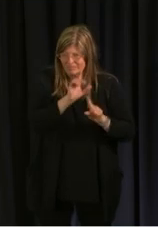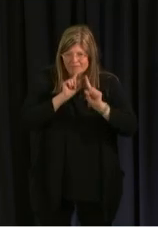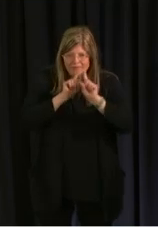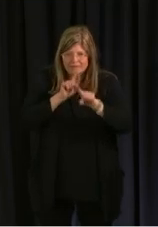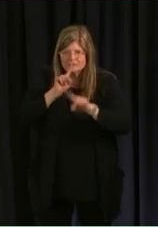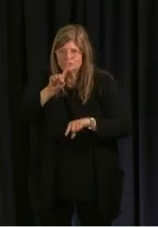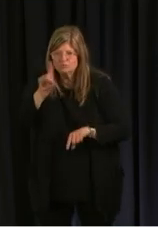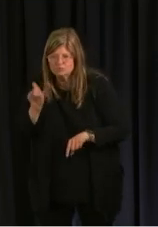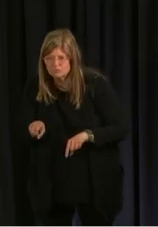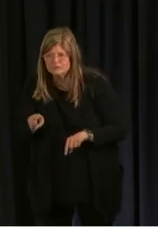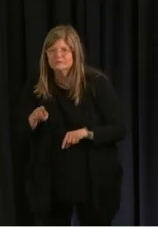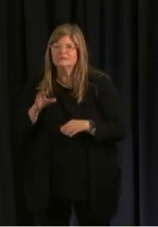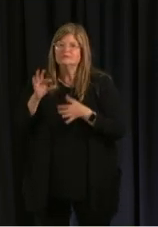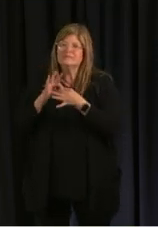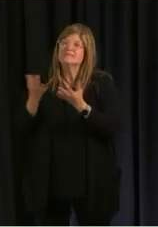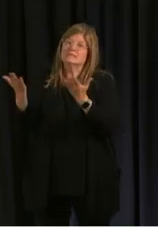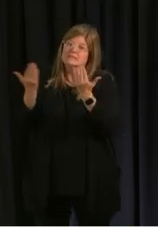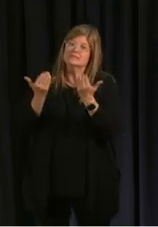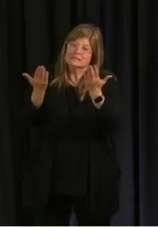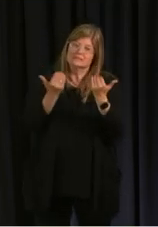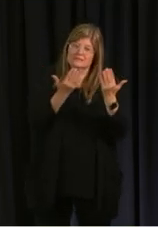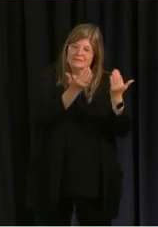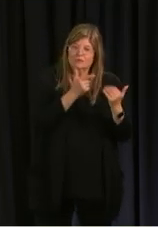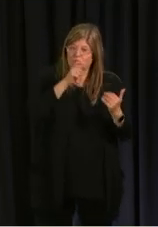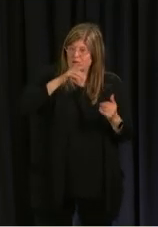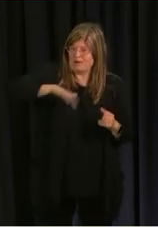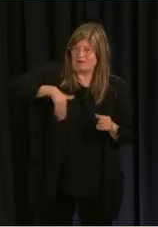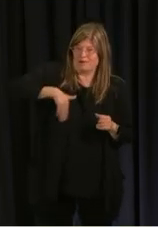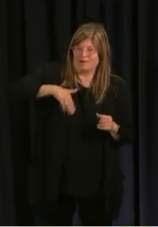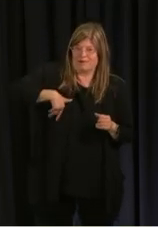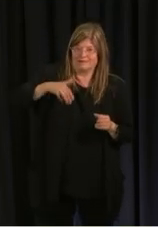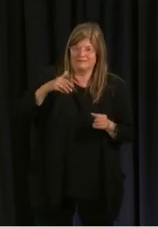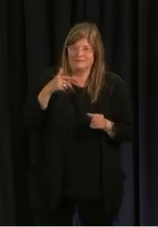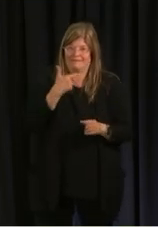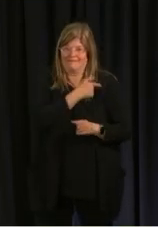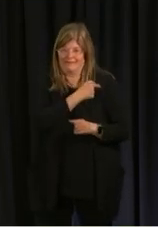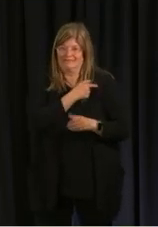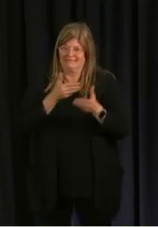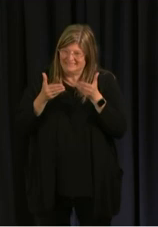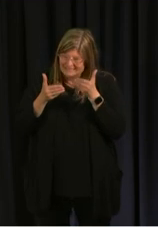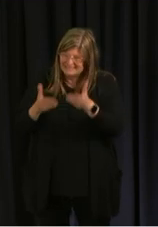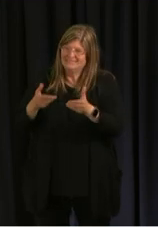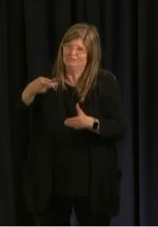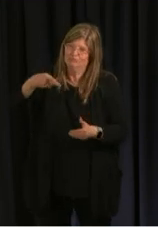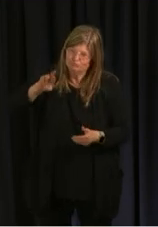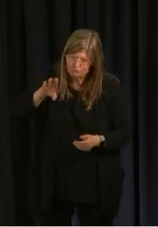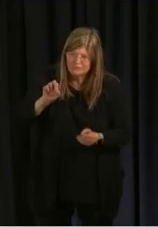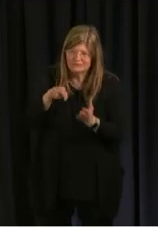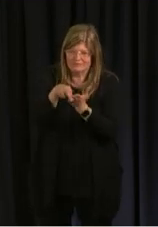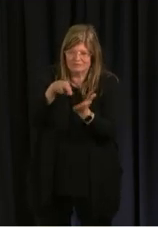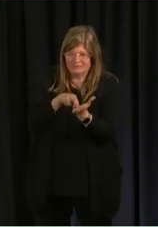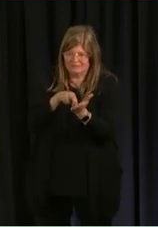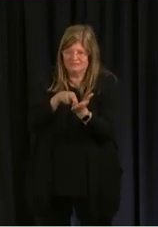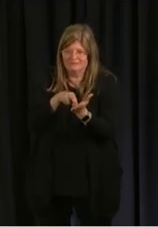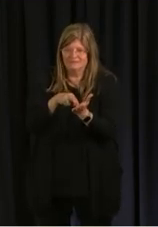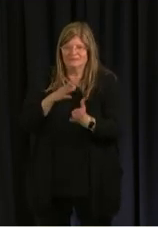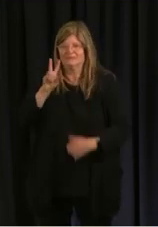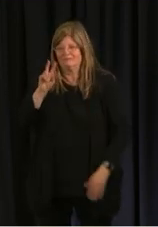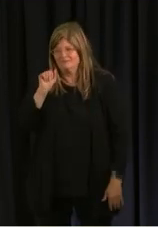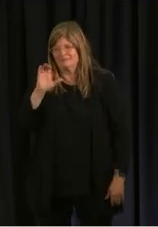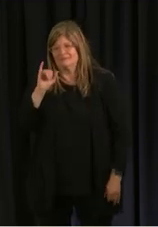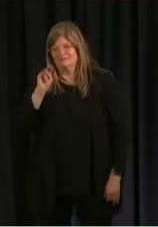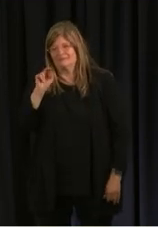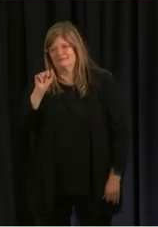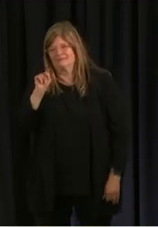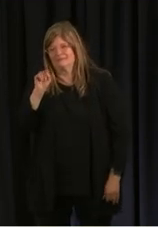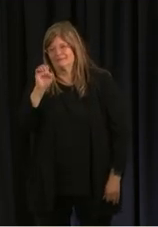to make the pitch for everyone that you can go now to pre-register online on the portal at vaccinate.dc.gov at any